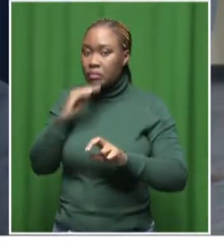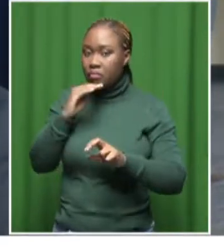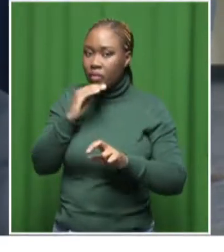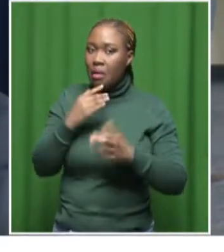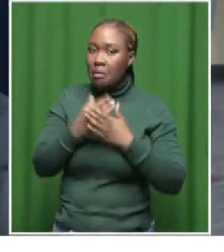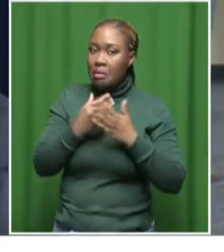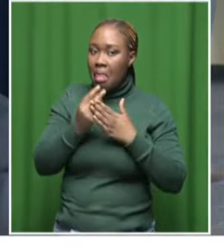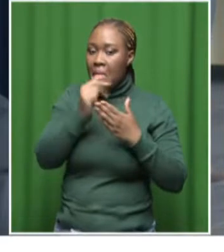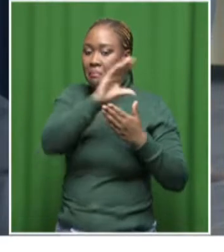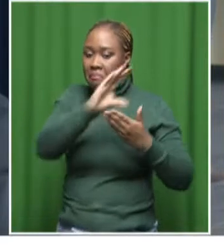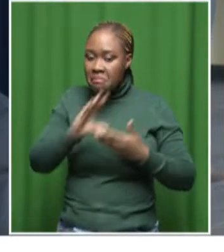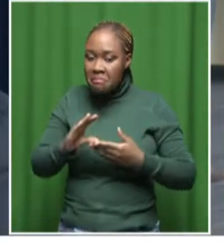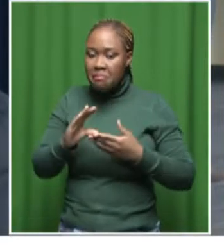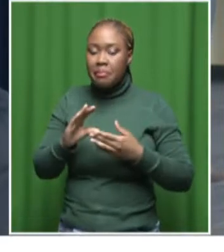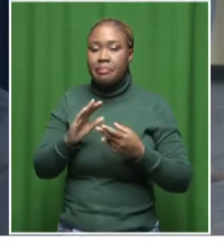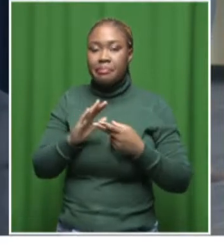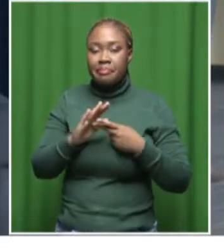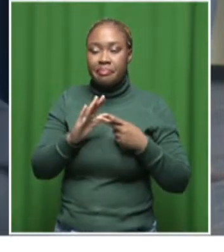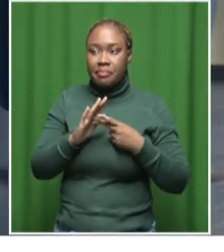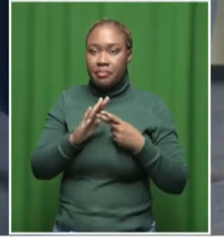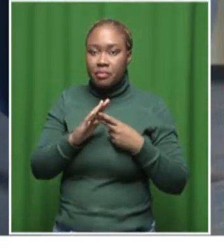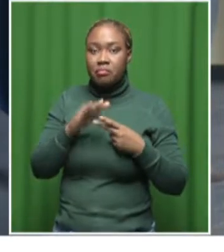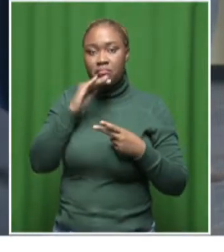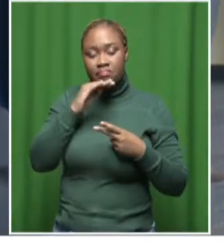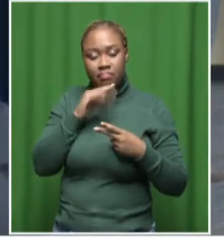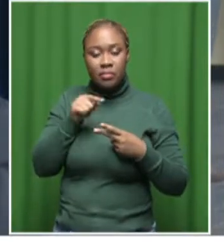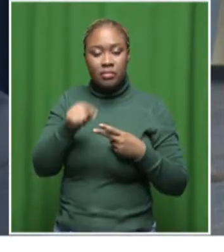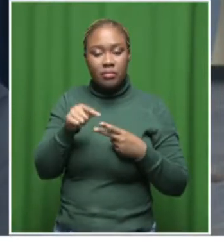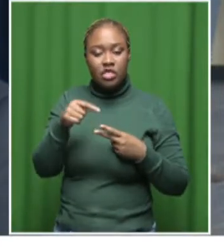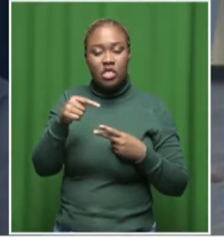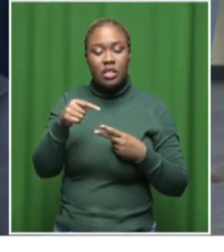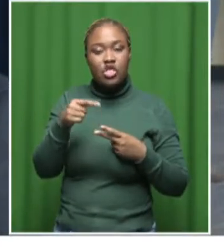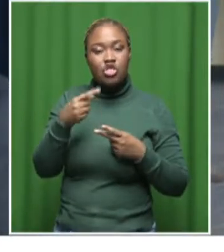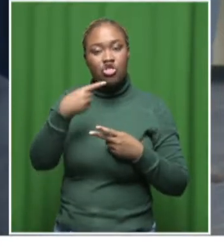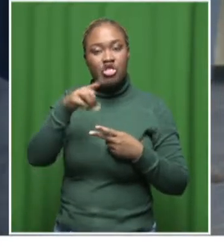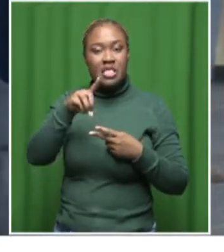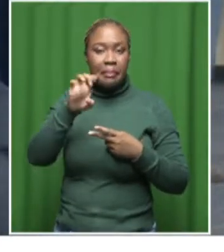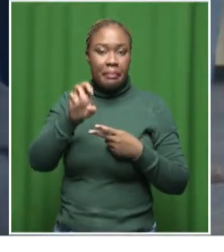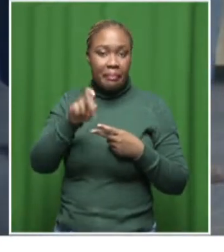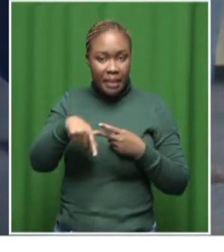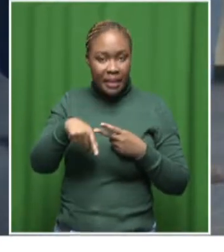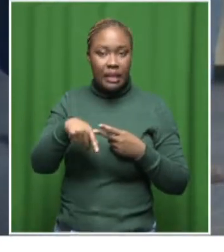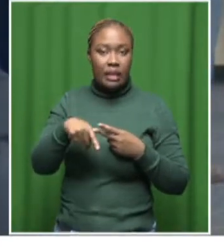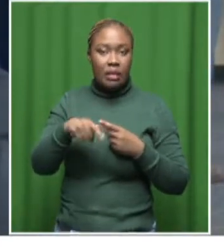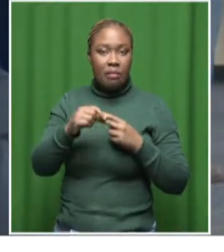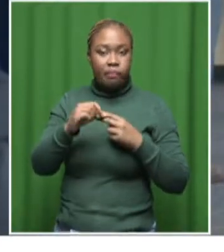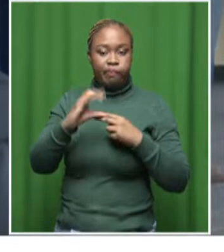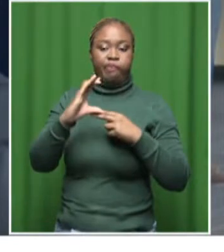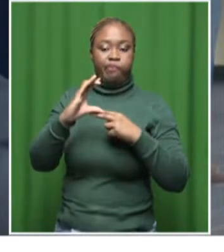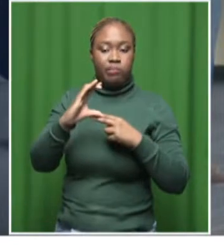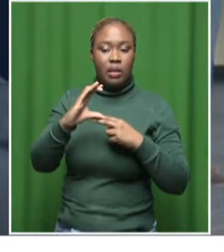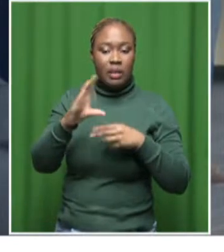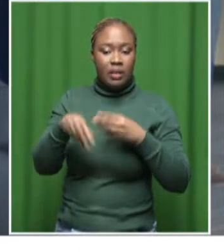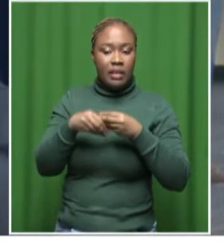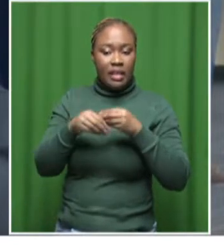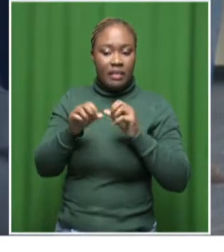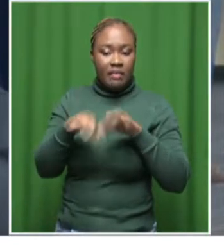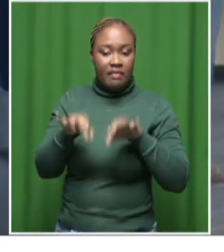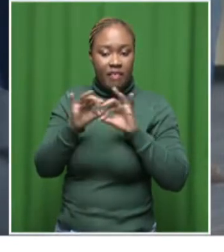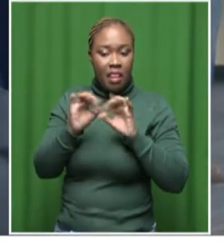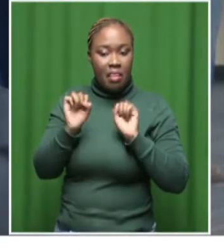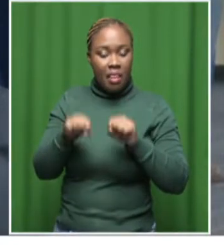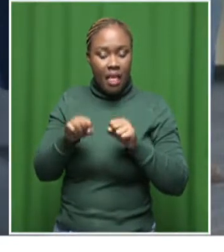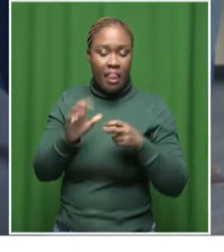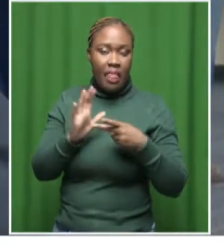country, and we are able to contribute towards economic growth and all the other challenges that face